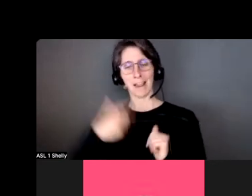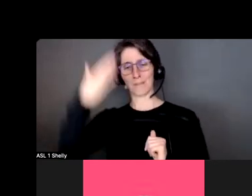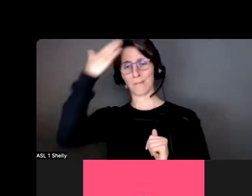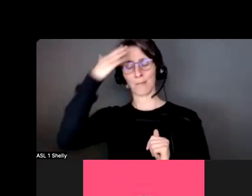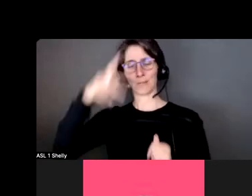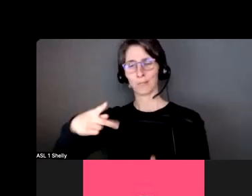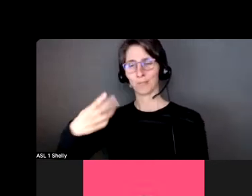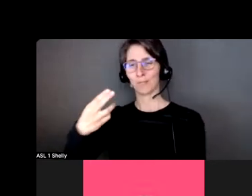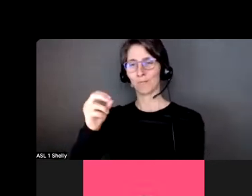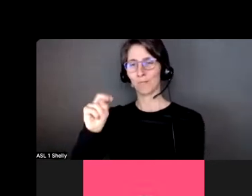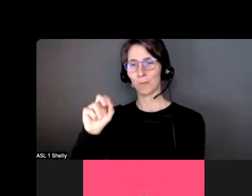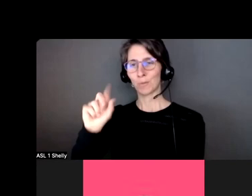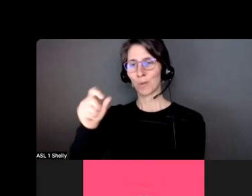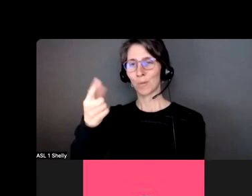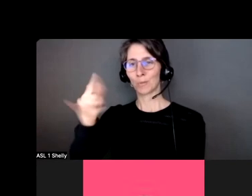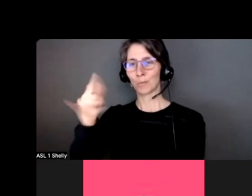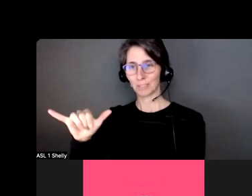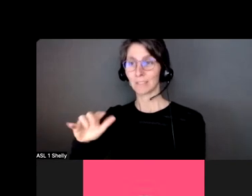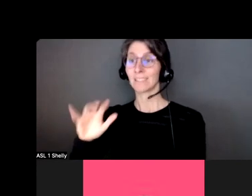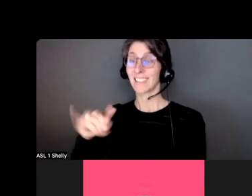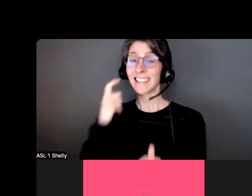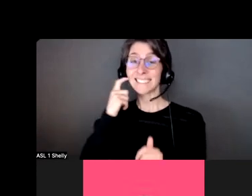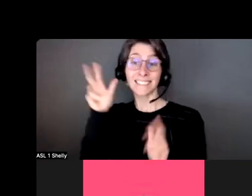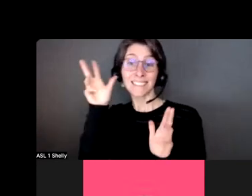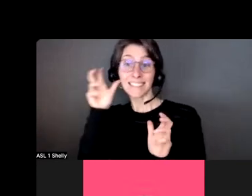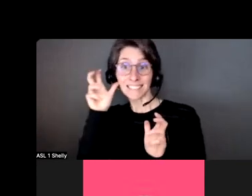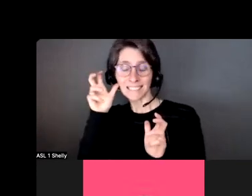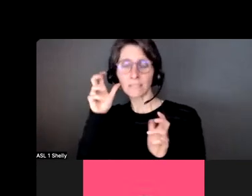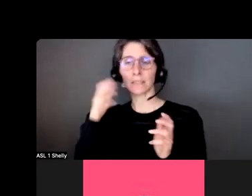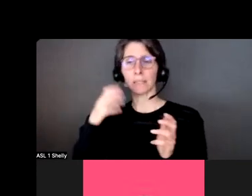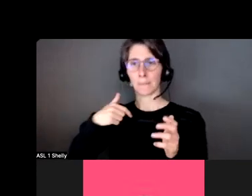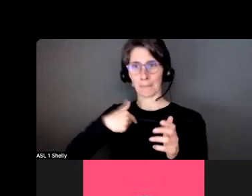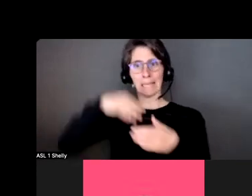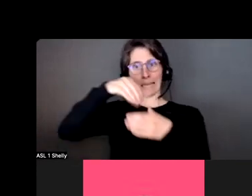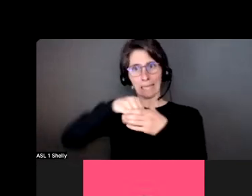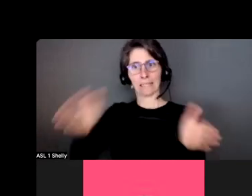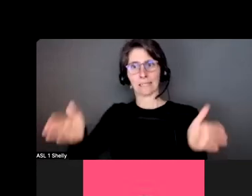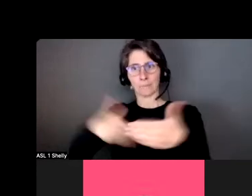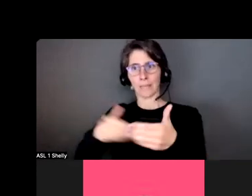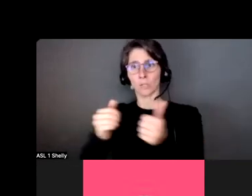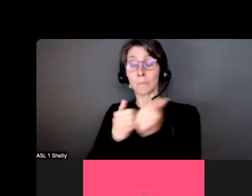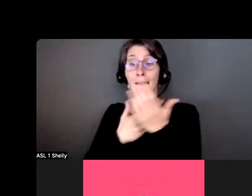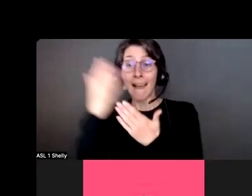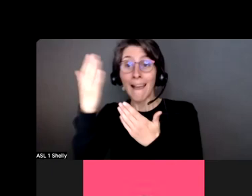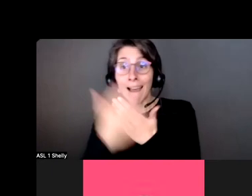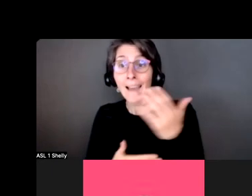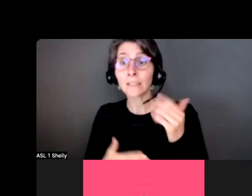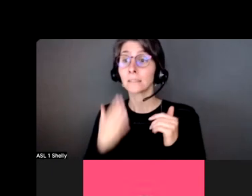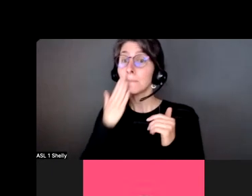That was basically me interacting with a space, as you may have heard, with my hands and my mouth and my feet and my